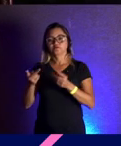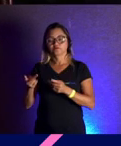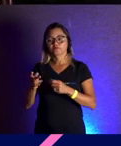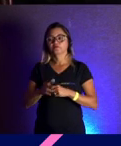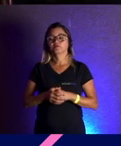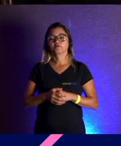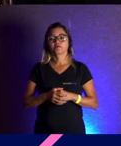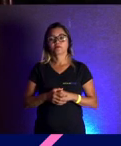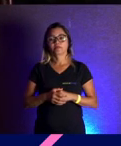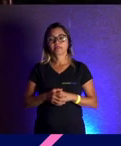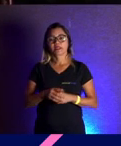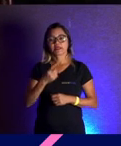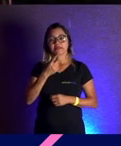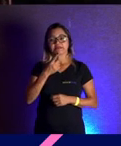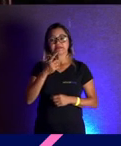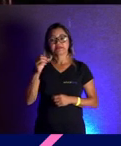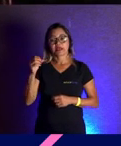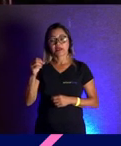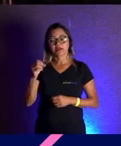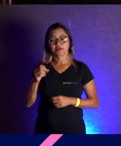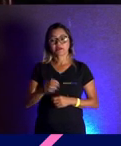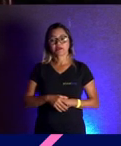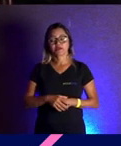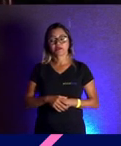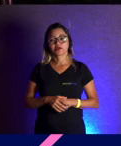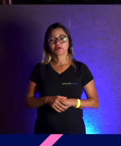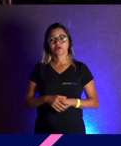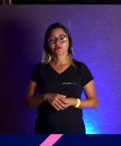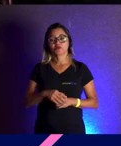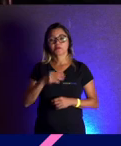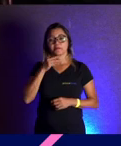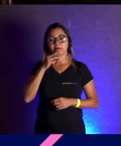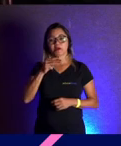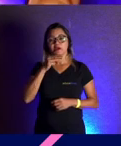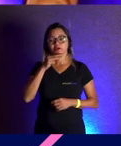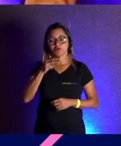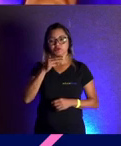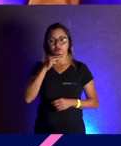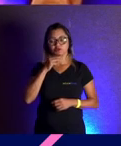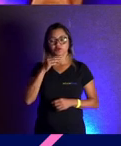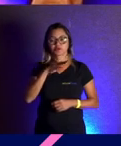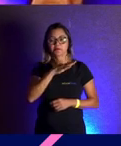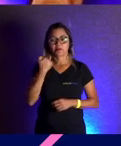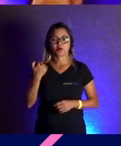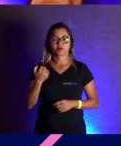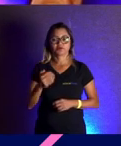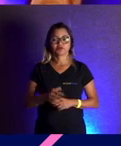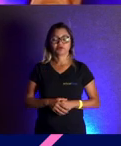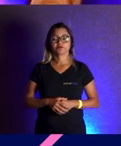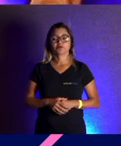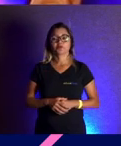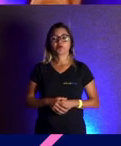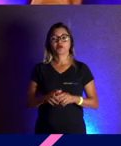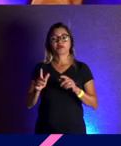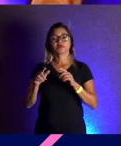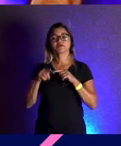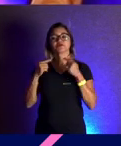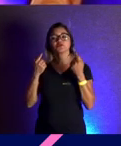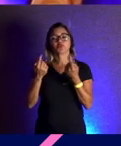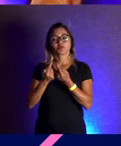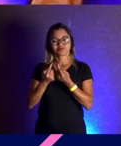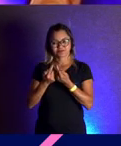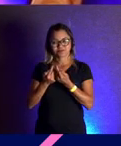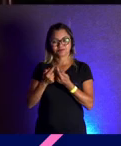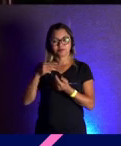the month of March. They documented 100 cases of killing by the way. Right? And they wrote it all up in the